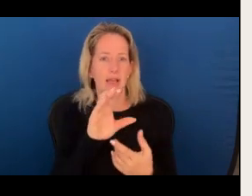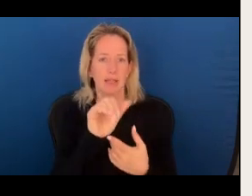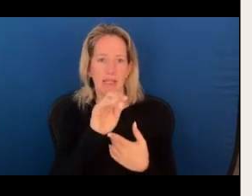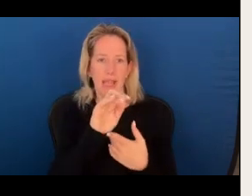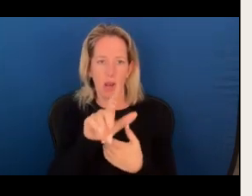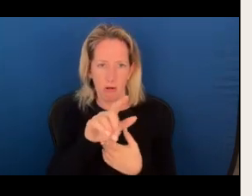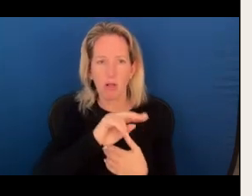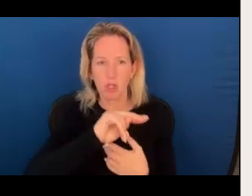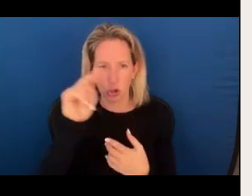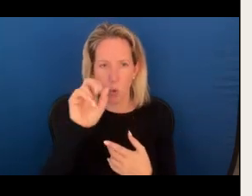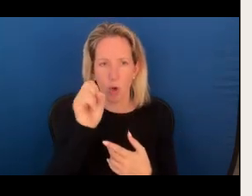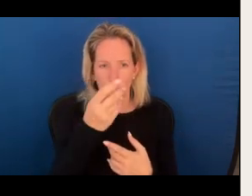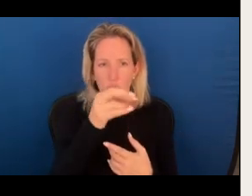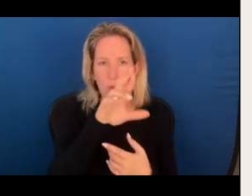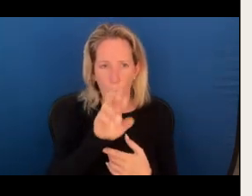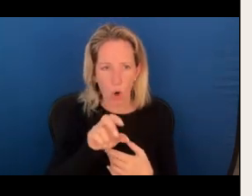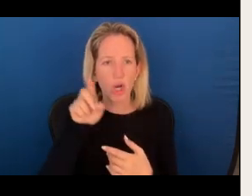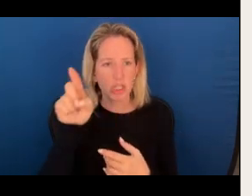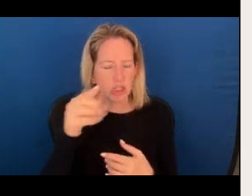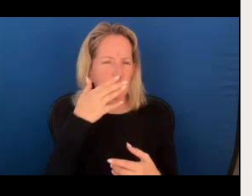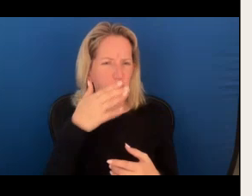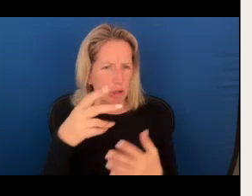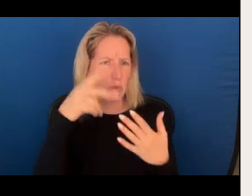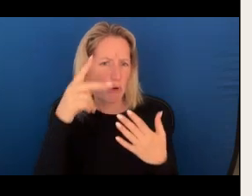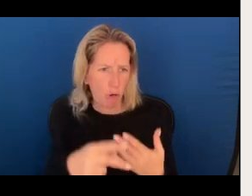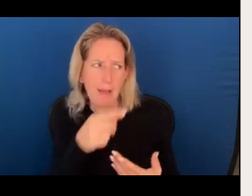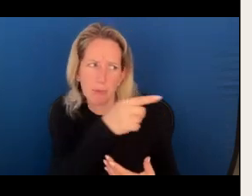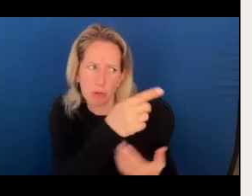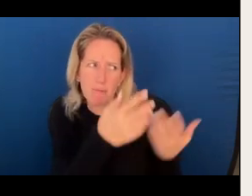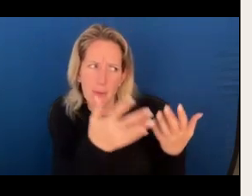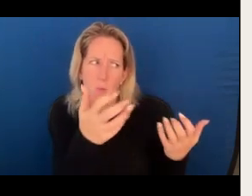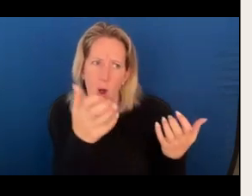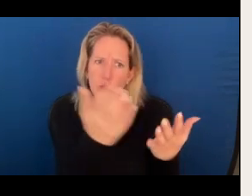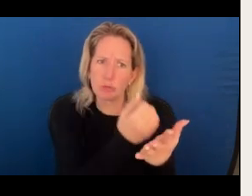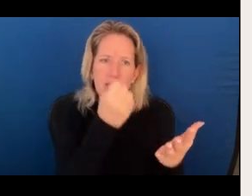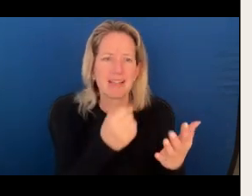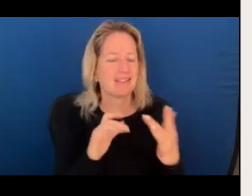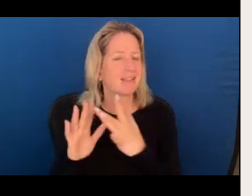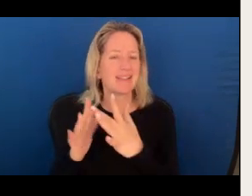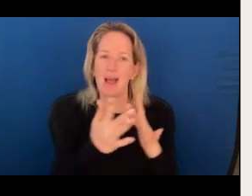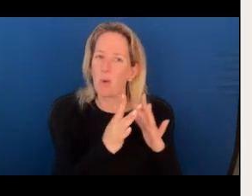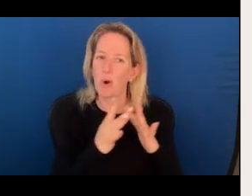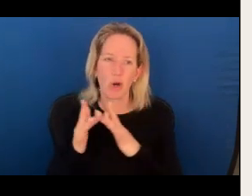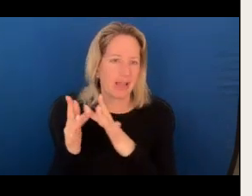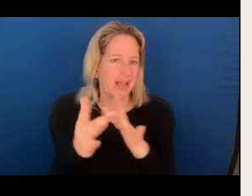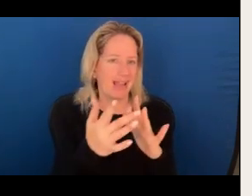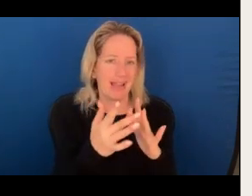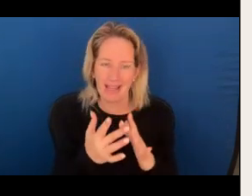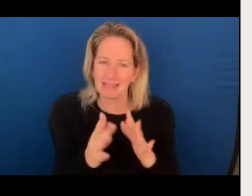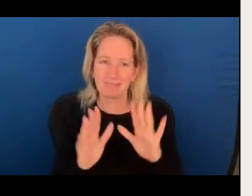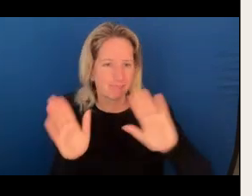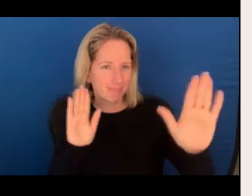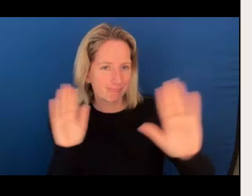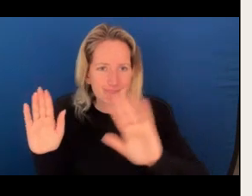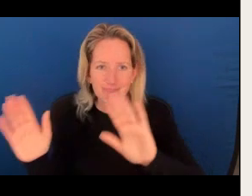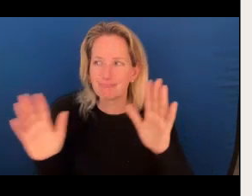this really good program, you might want to do this. And so it's just the networking. Doing the networking and getting to know the